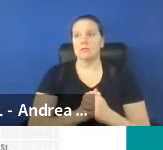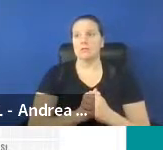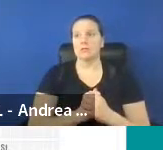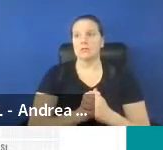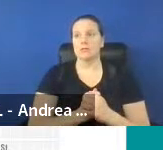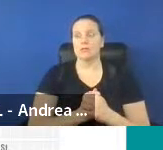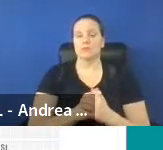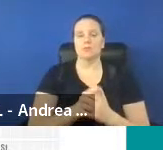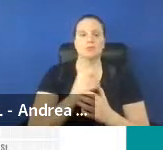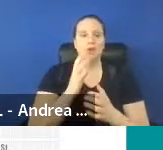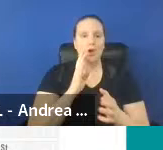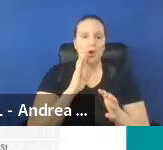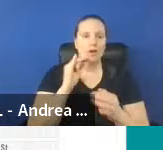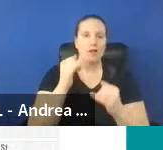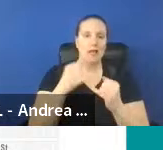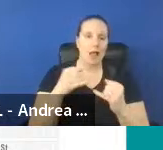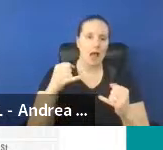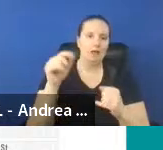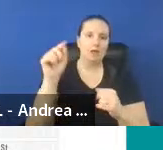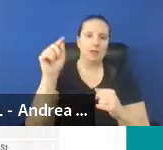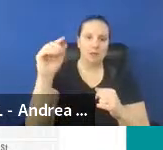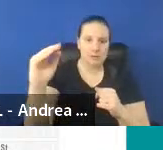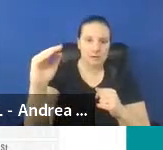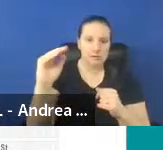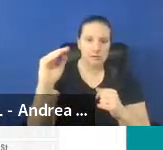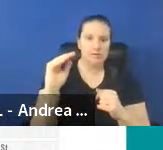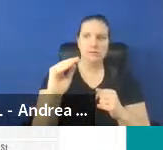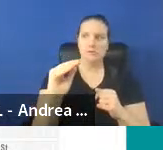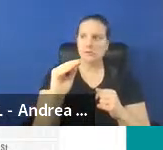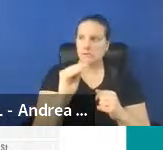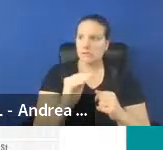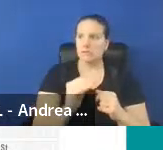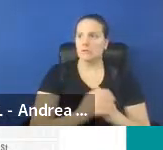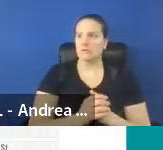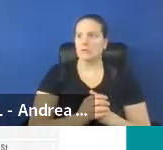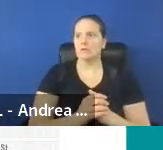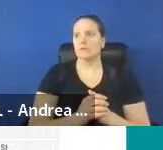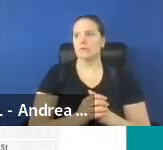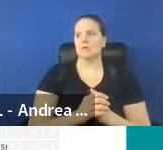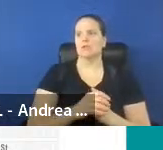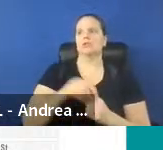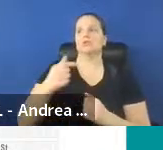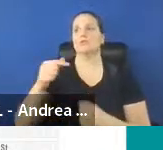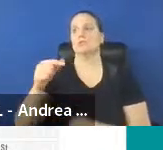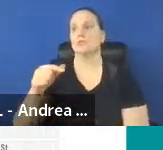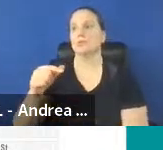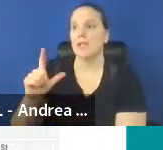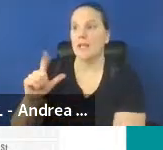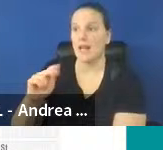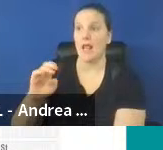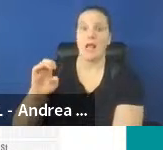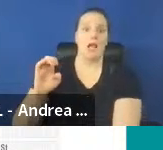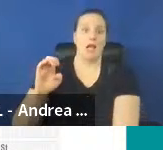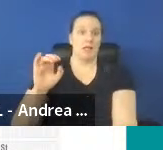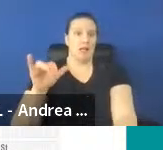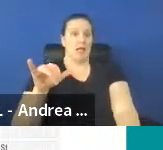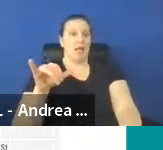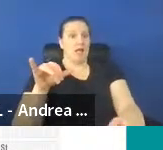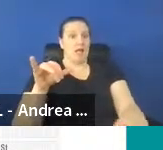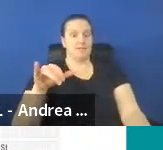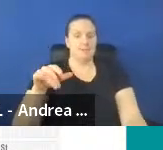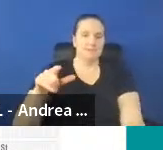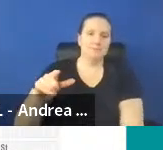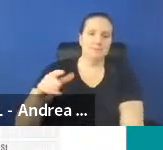through, and you said for I think the line, the green line, that is